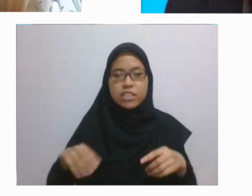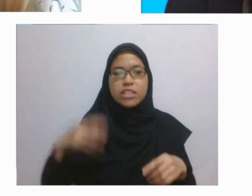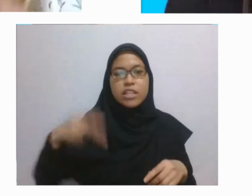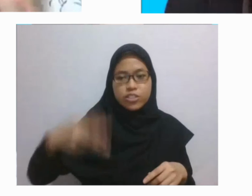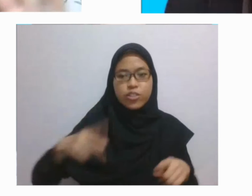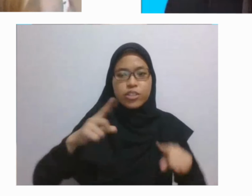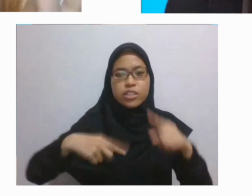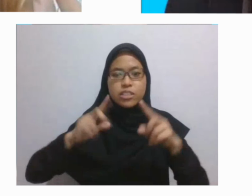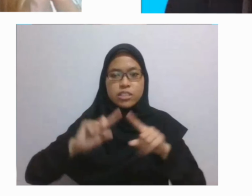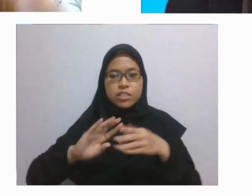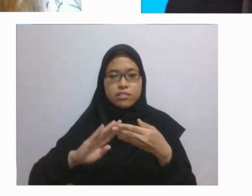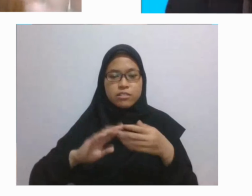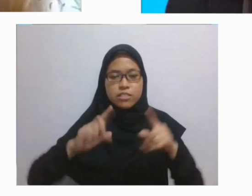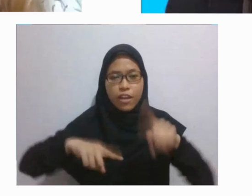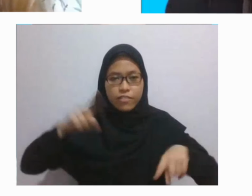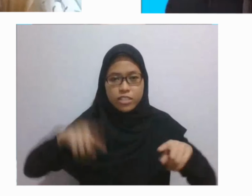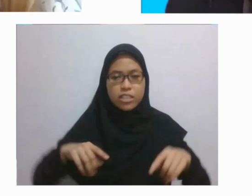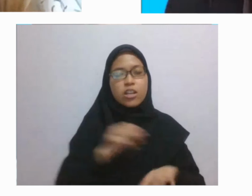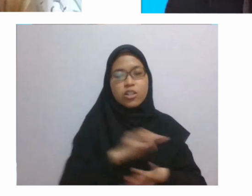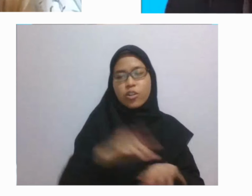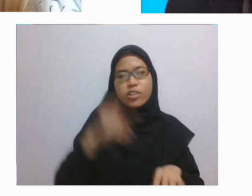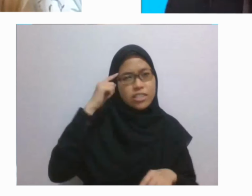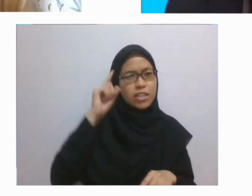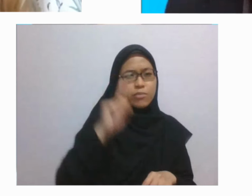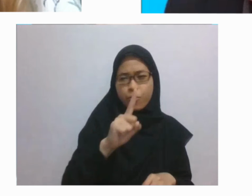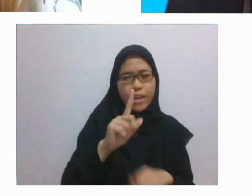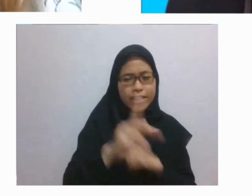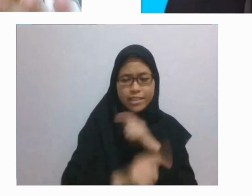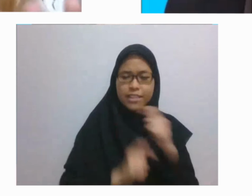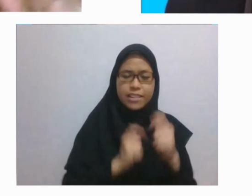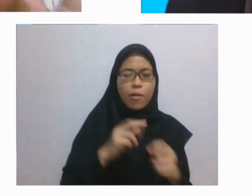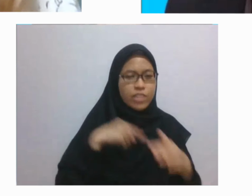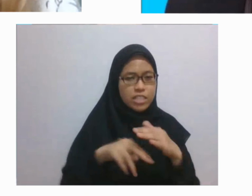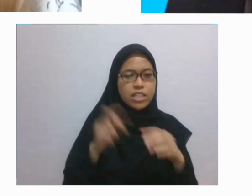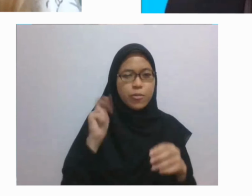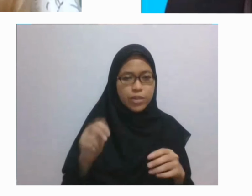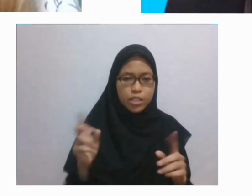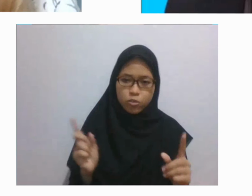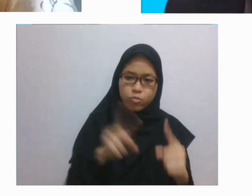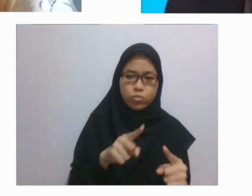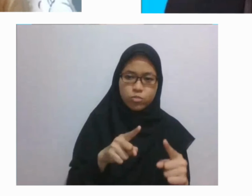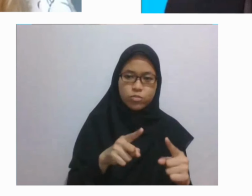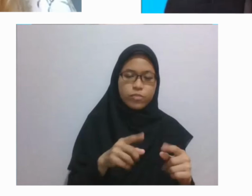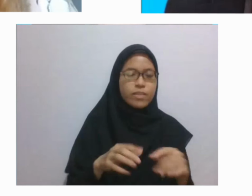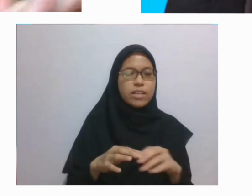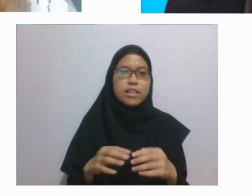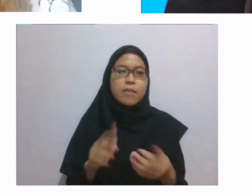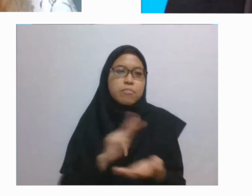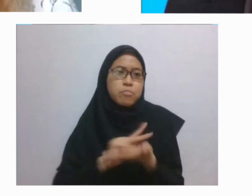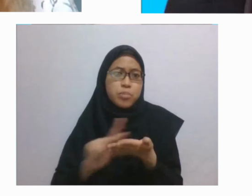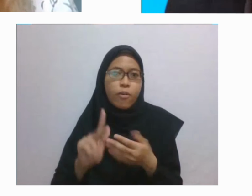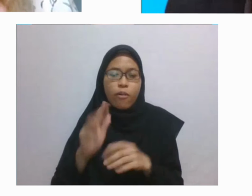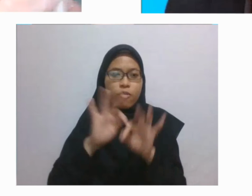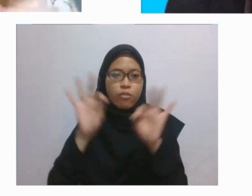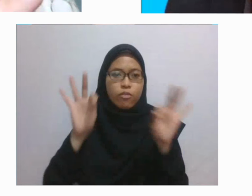not thinking that there's one form of nature that we need to get back to. So there isn't a sort of pure form of nature that